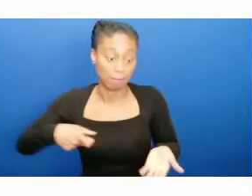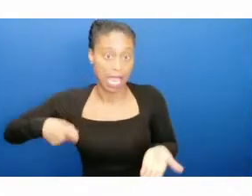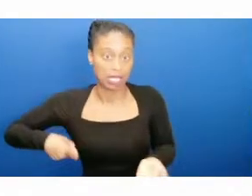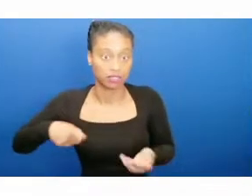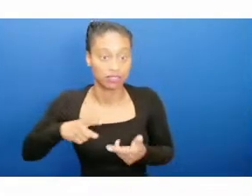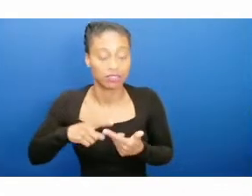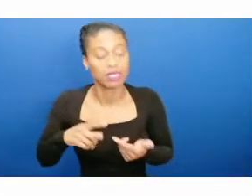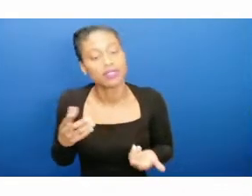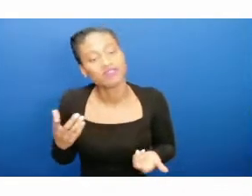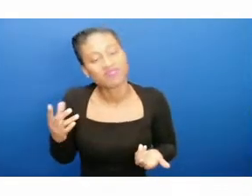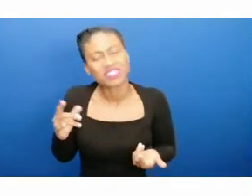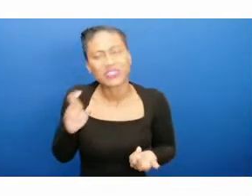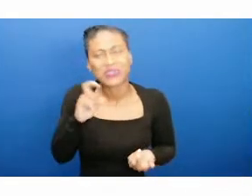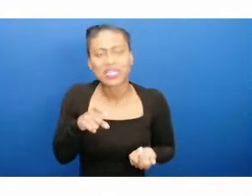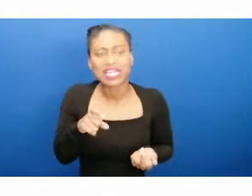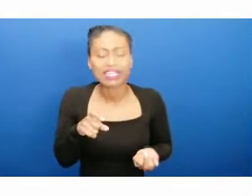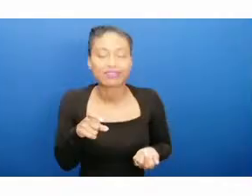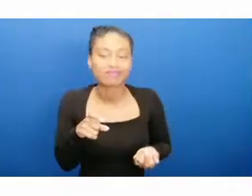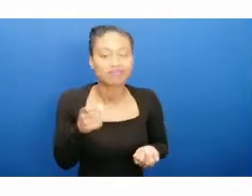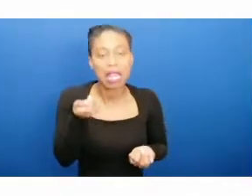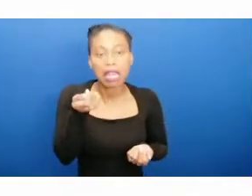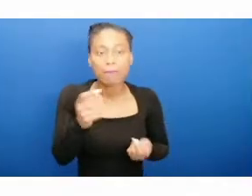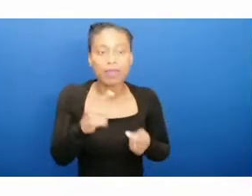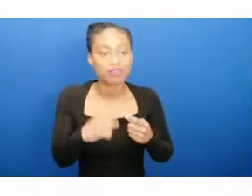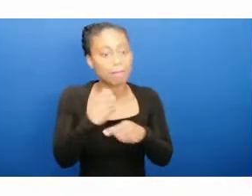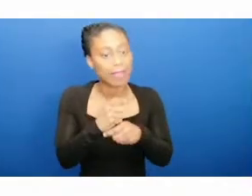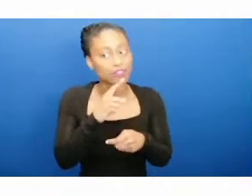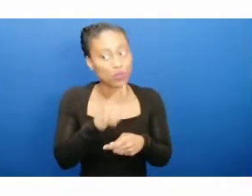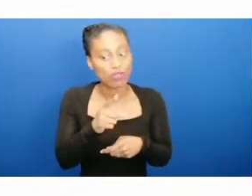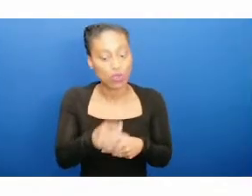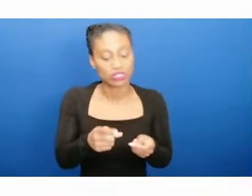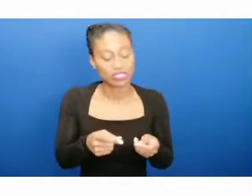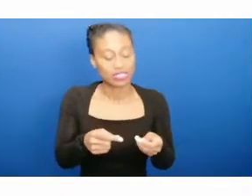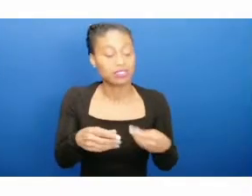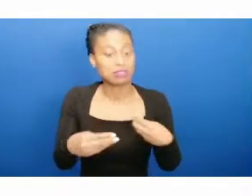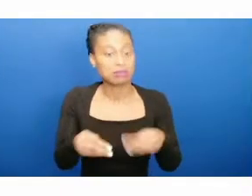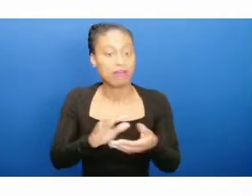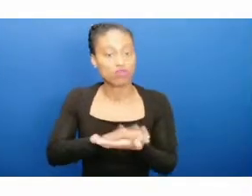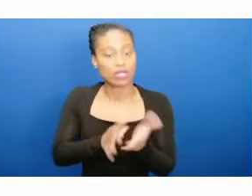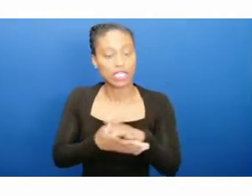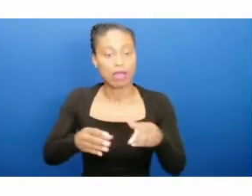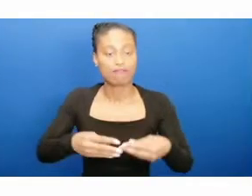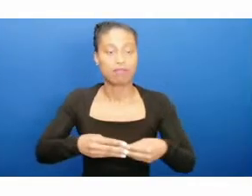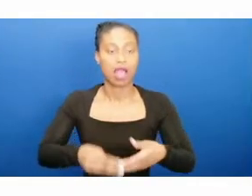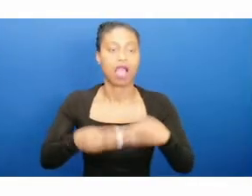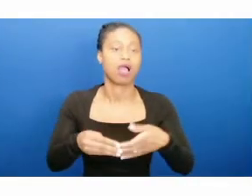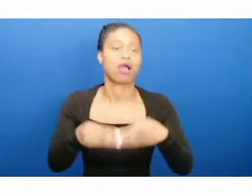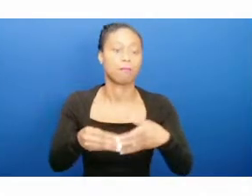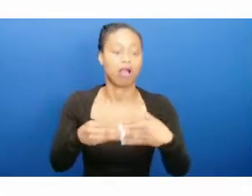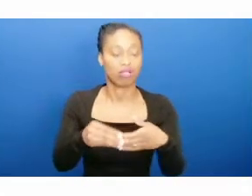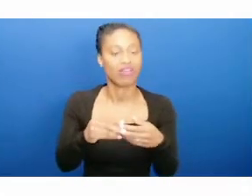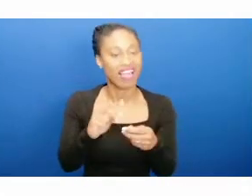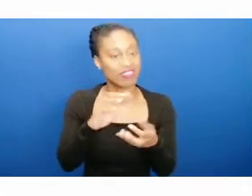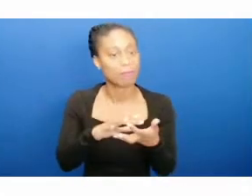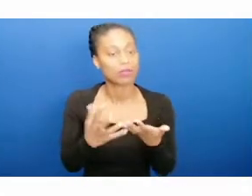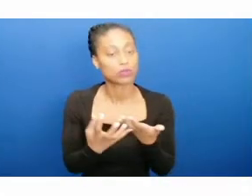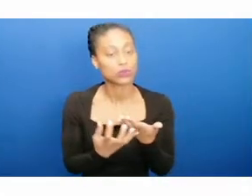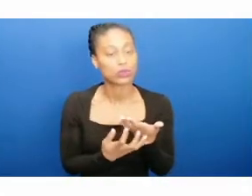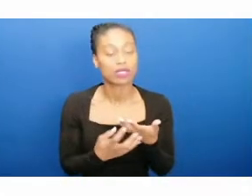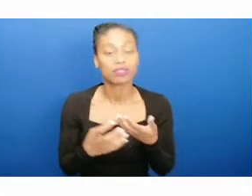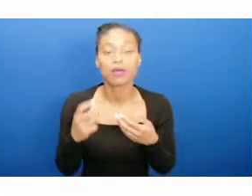really need is just a bit to help those shells get pliable, and they will crisp up very nice. Another way you could do this is